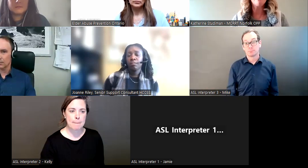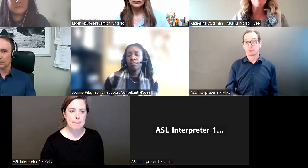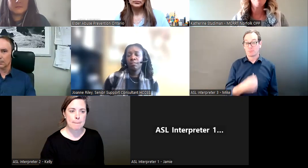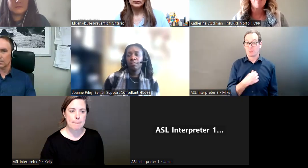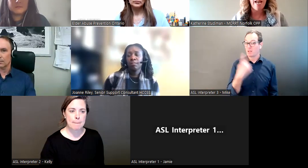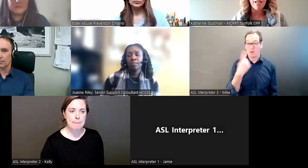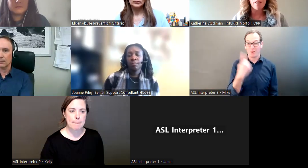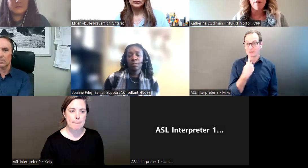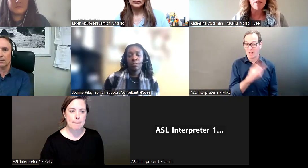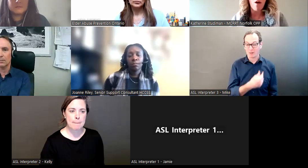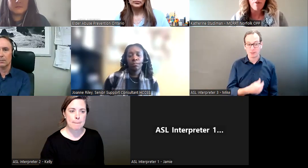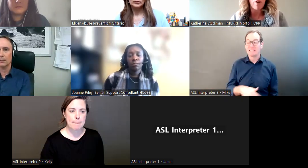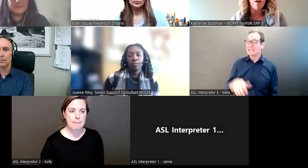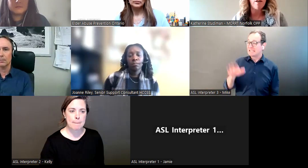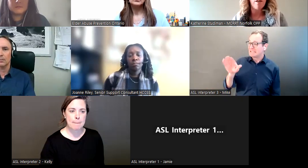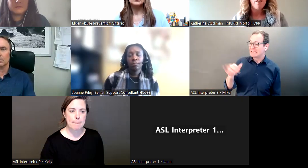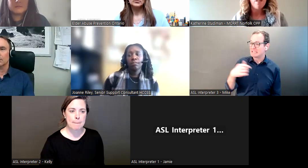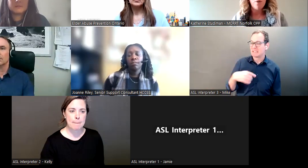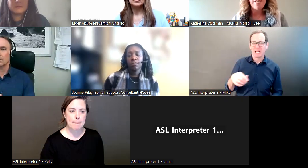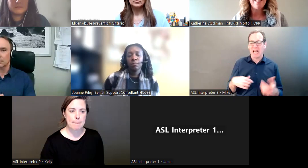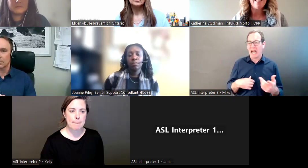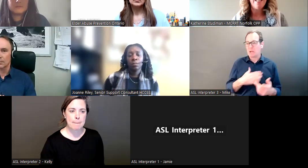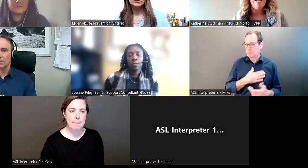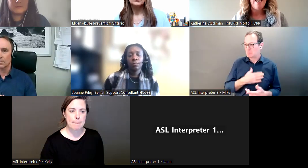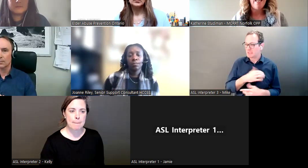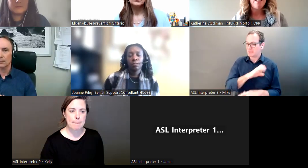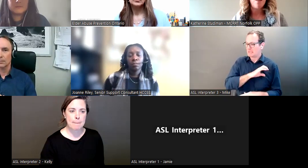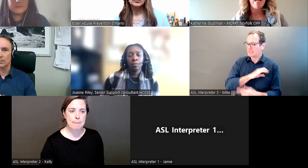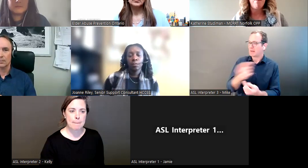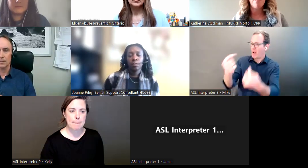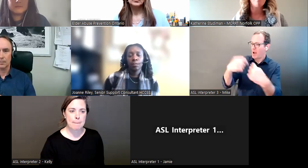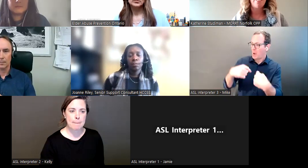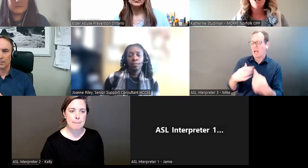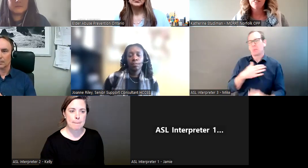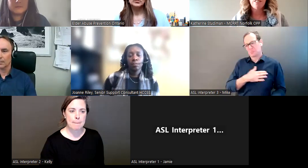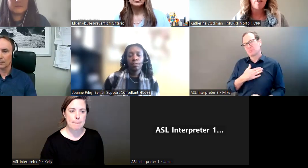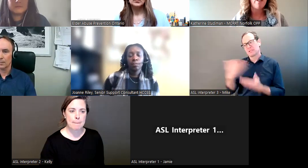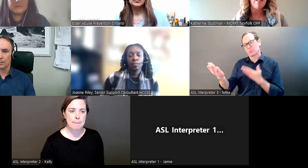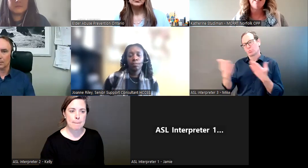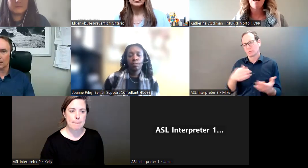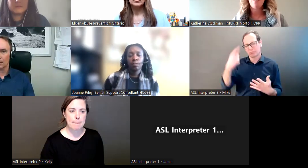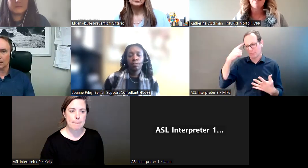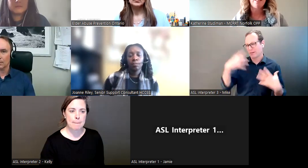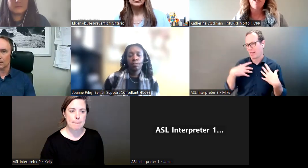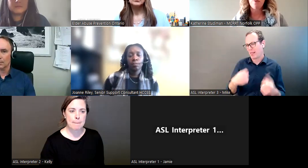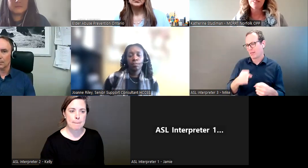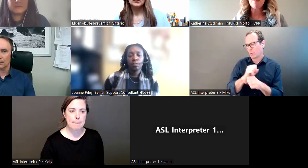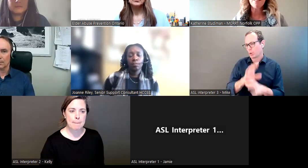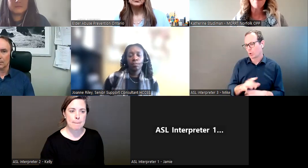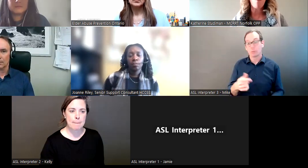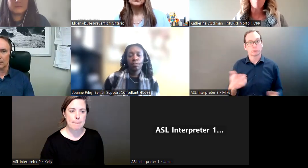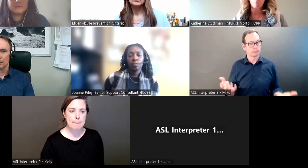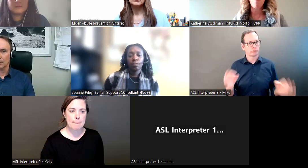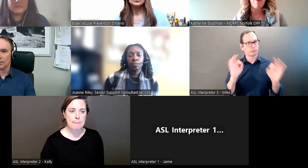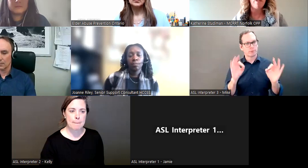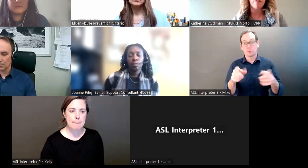you can specifically ask for the mental health worker to attend. And we can make those connections to services. We do assessments